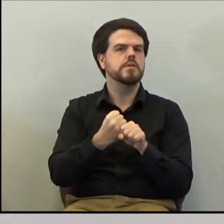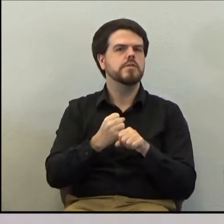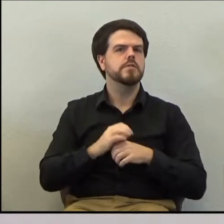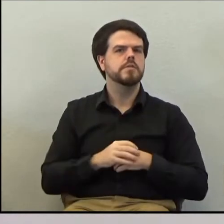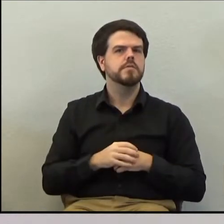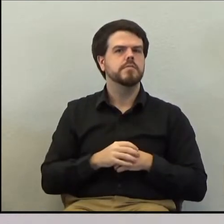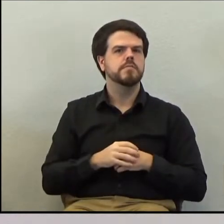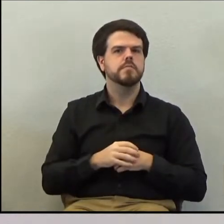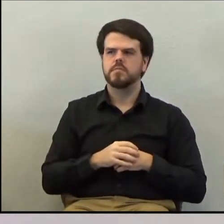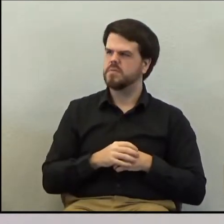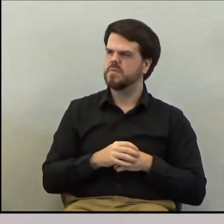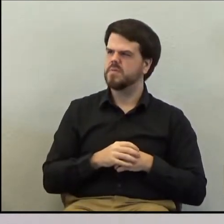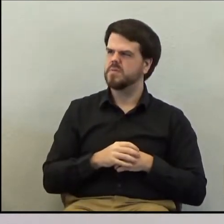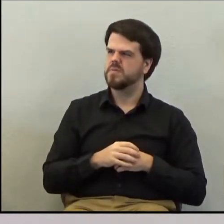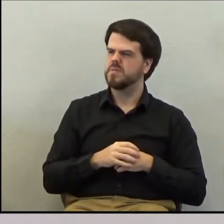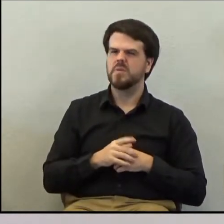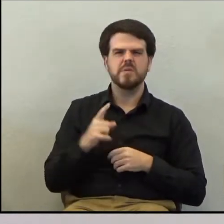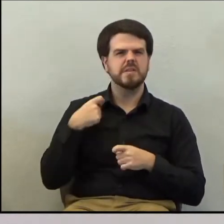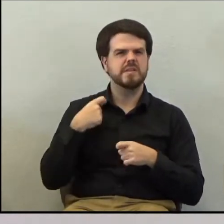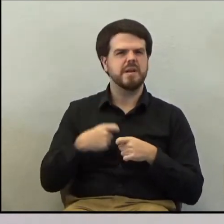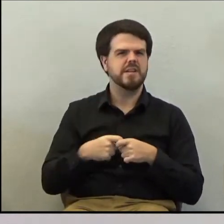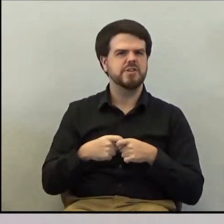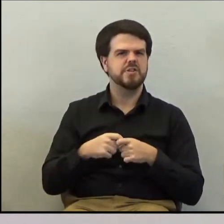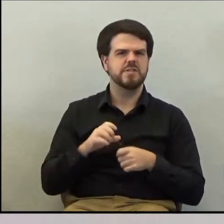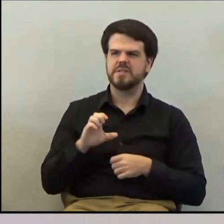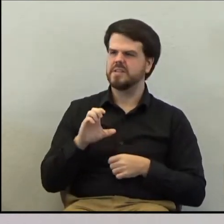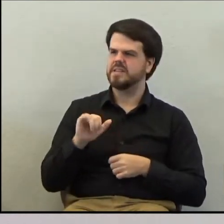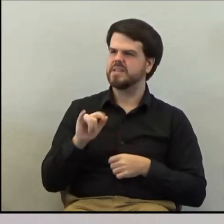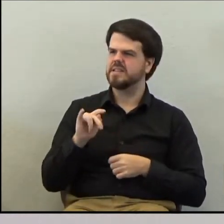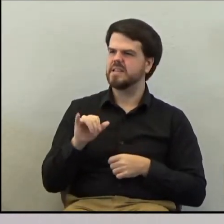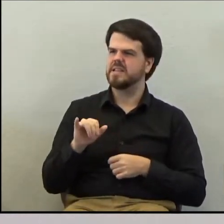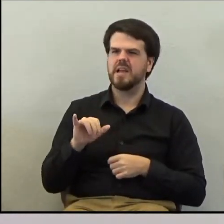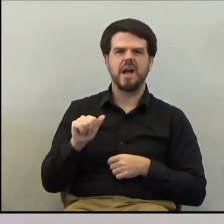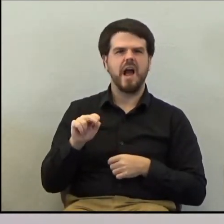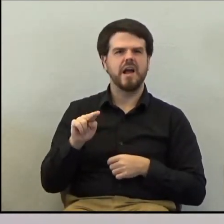What is that in Spanish? 60 años, right? Did I get that right?